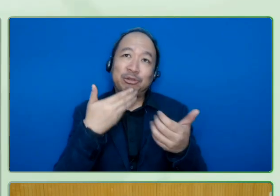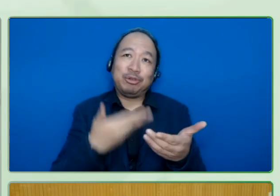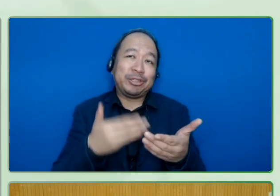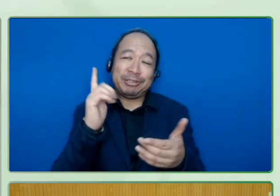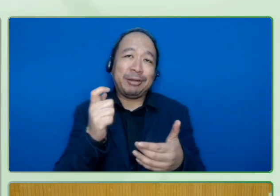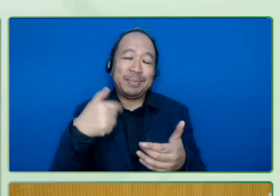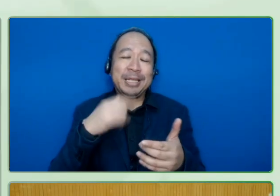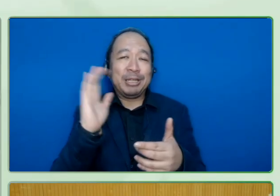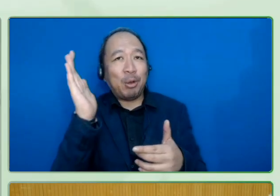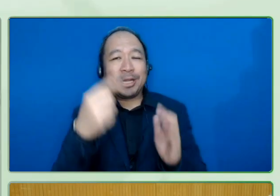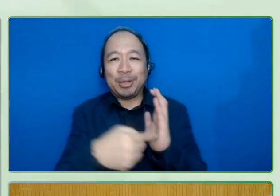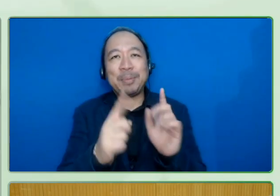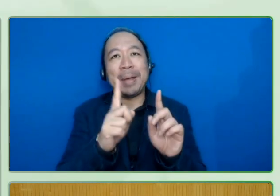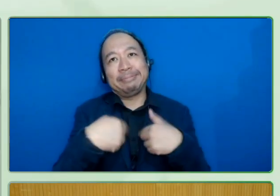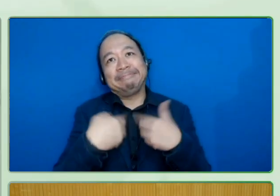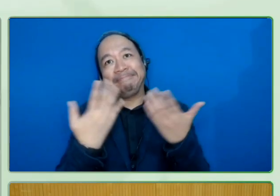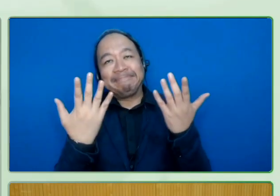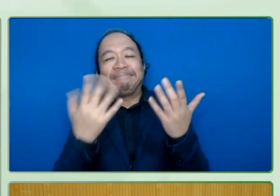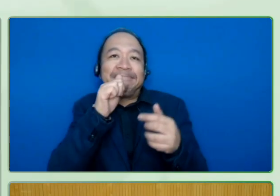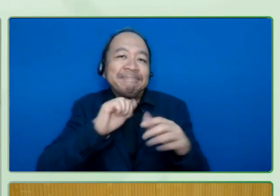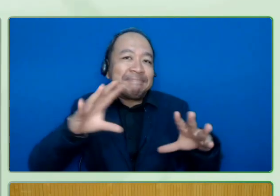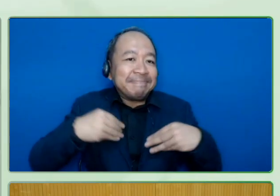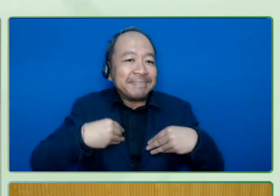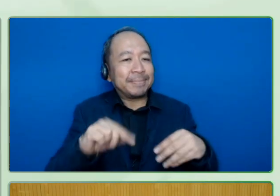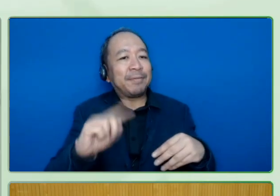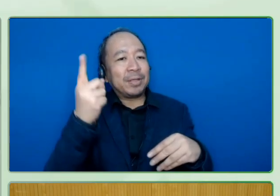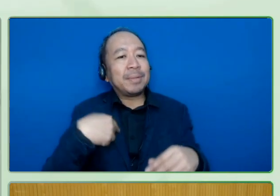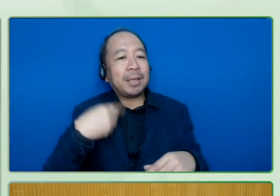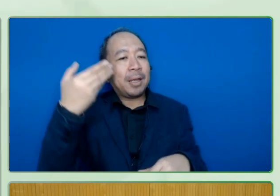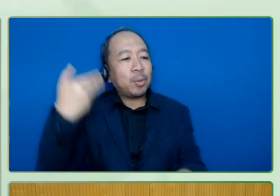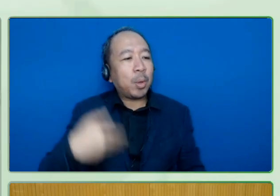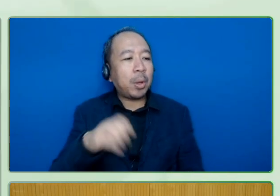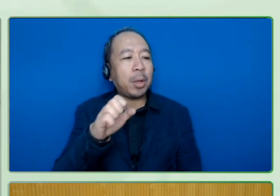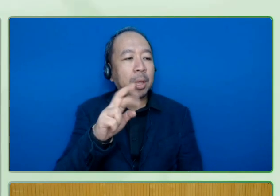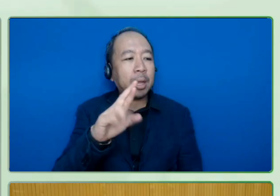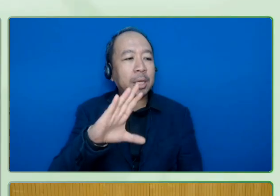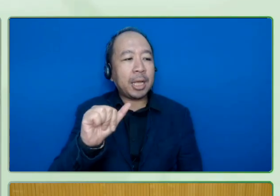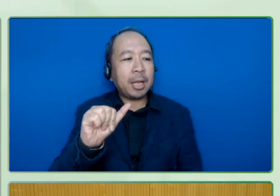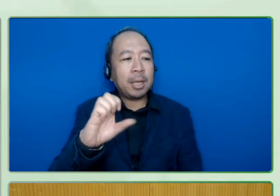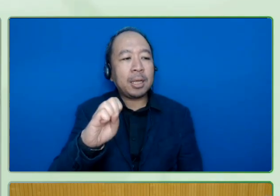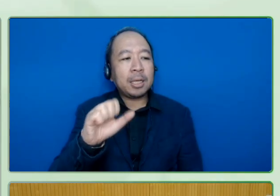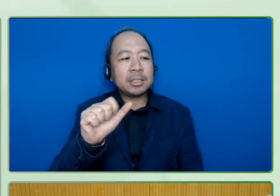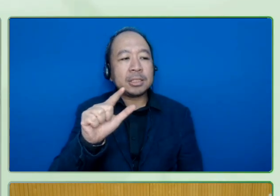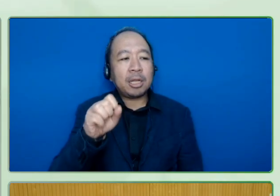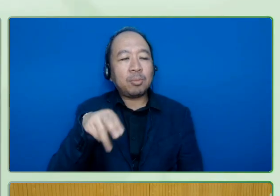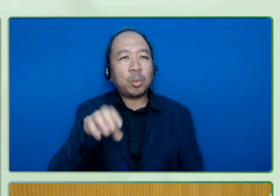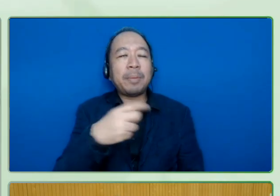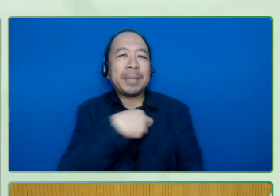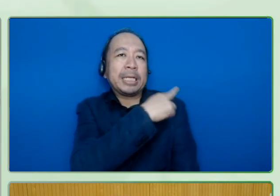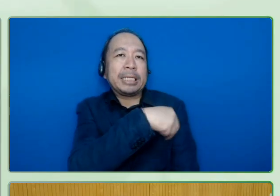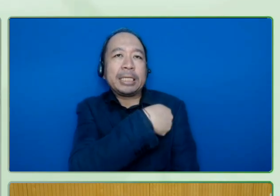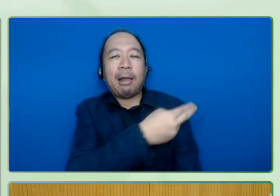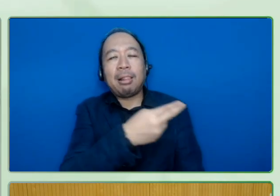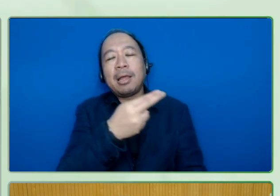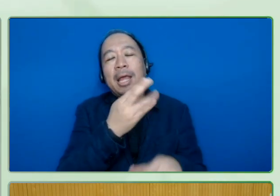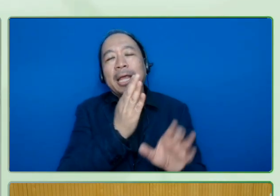am. My name is Erica Salomone. I'm a clinical psychologist by background. My research focuses on autism